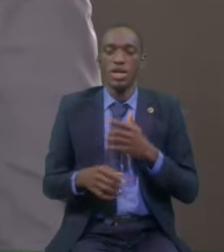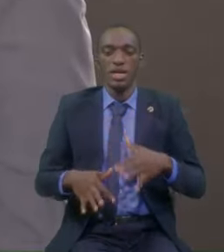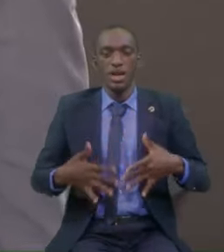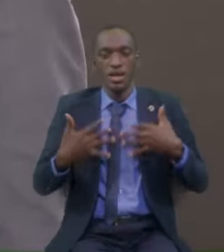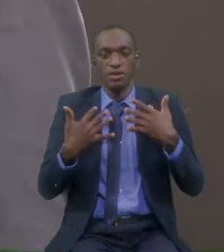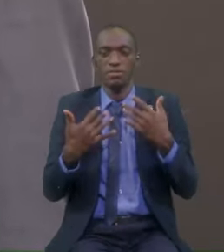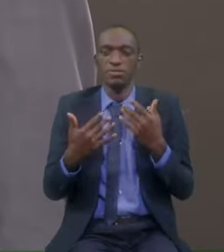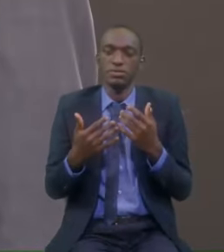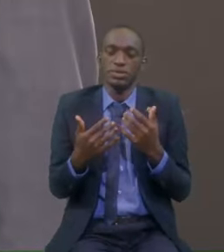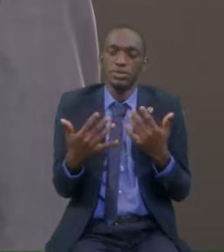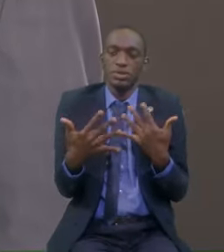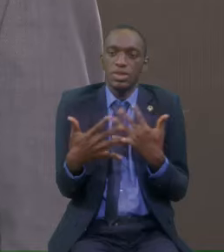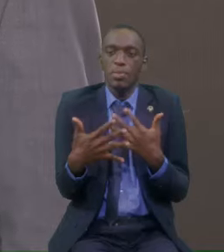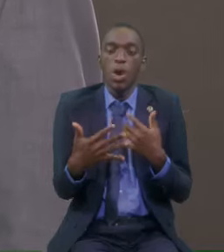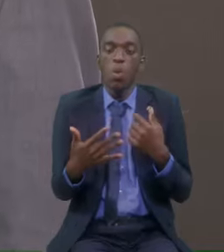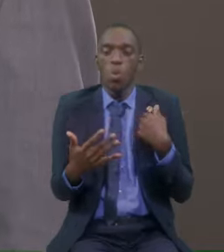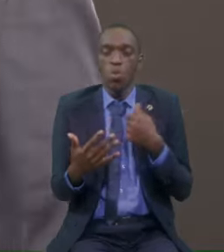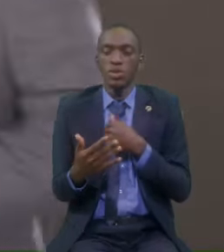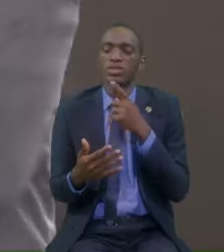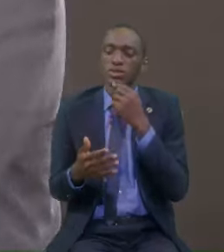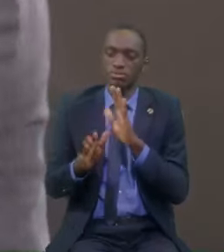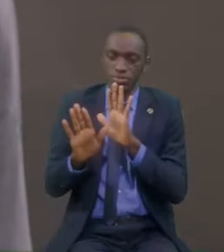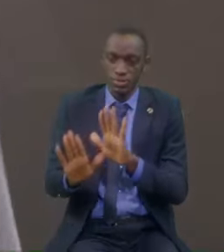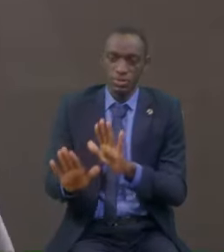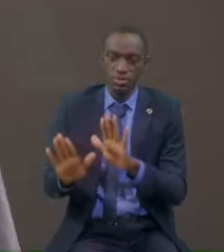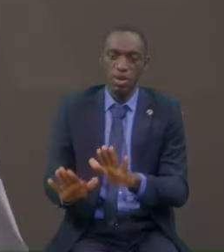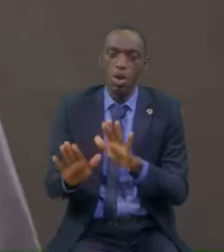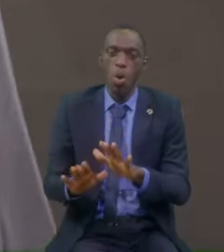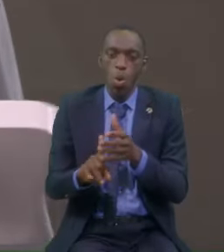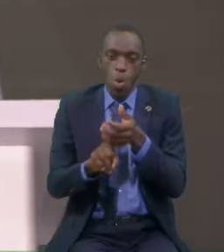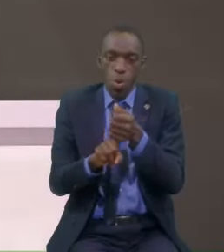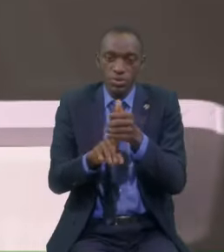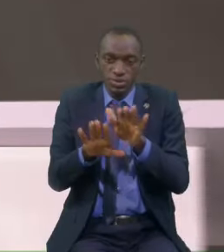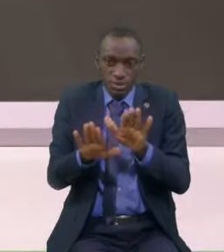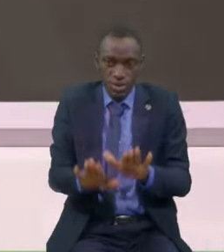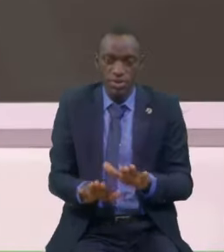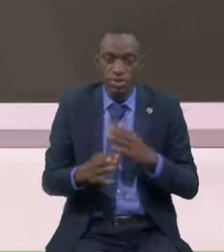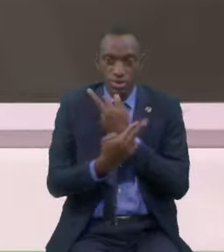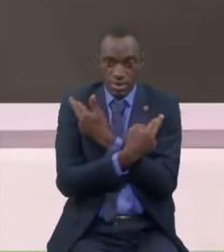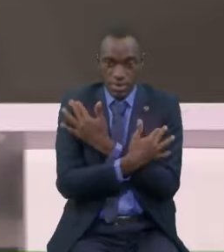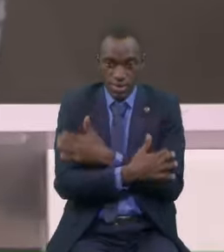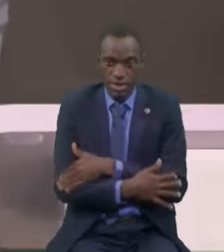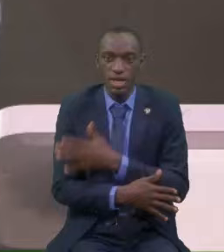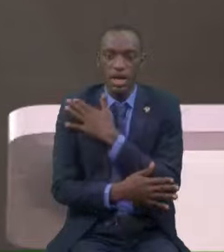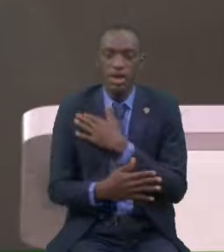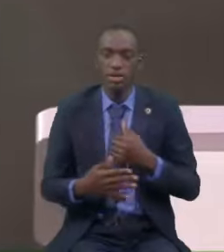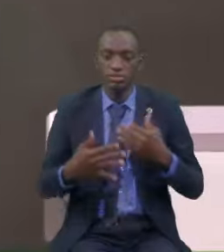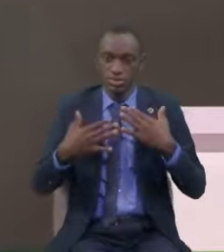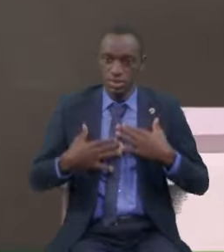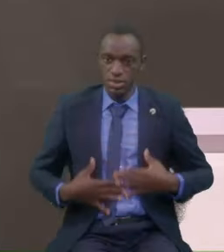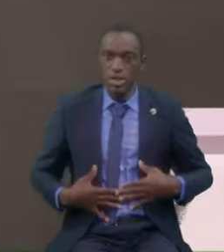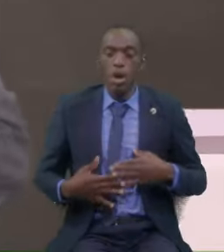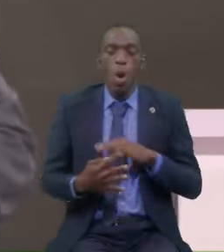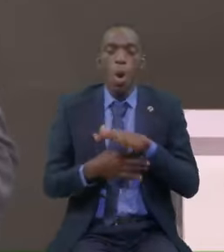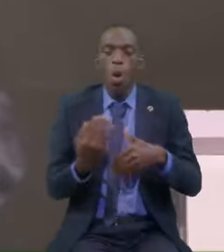down, cool down, rest and relax. All the activities that normally take our attention, we say, now